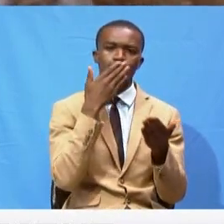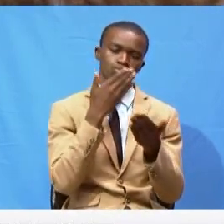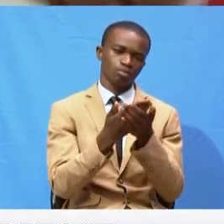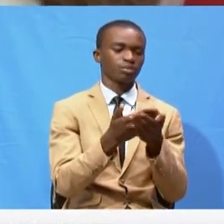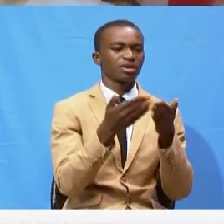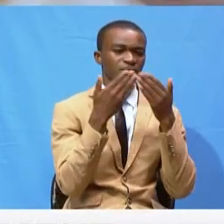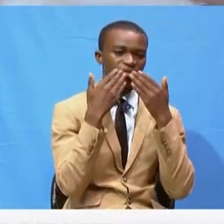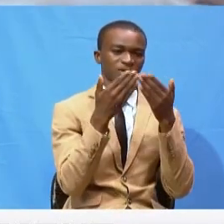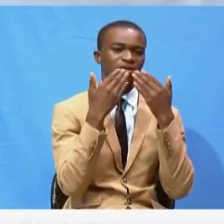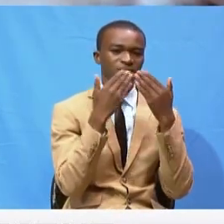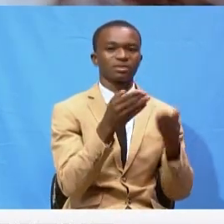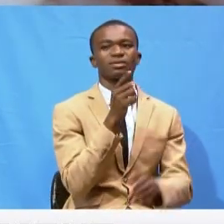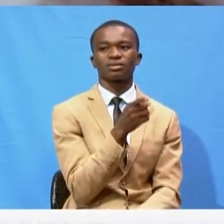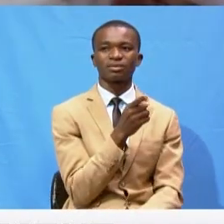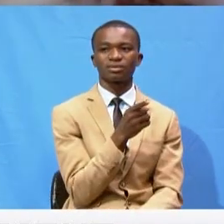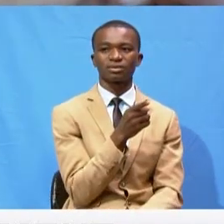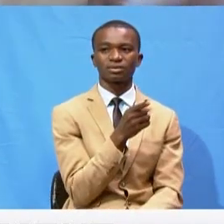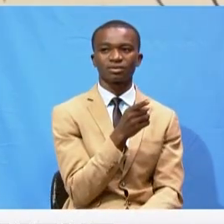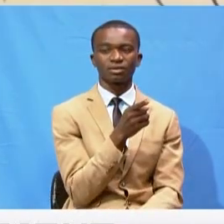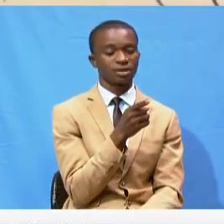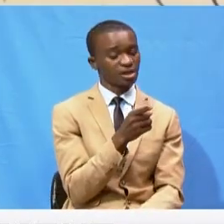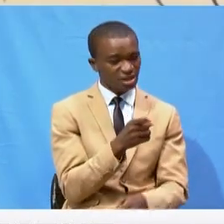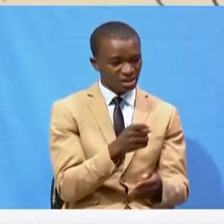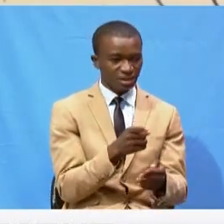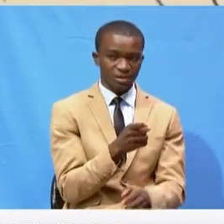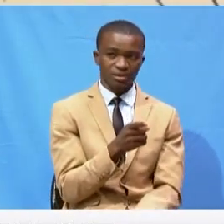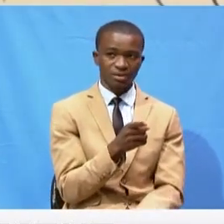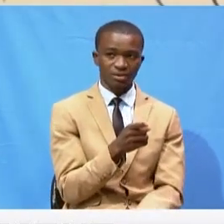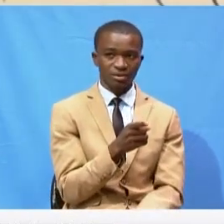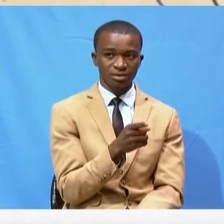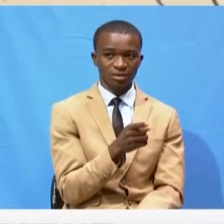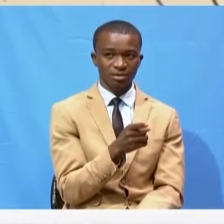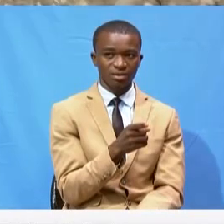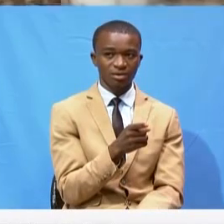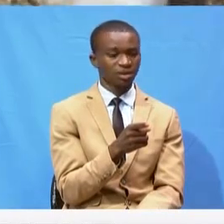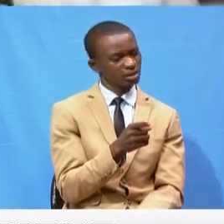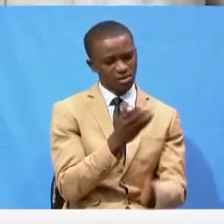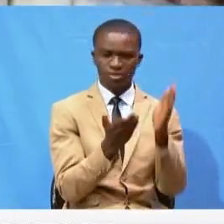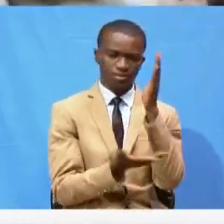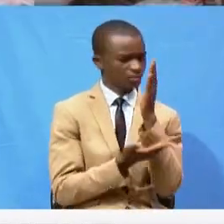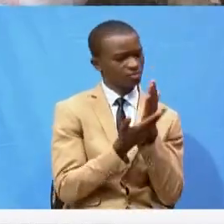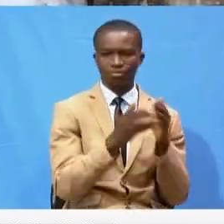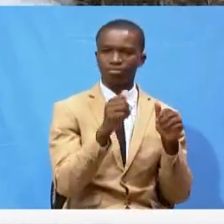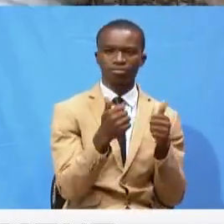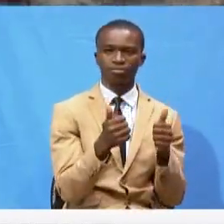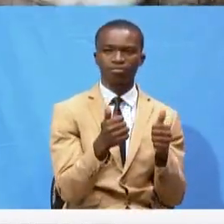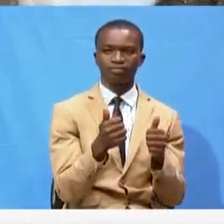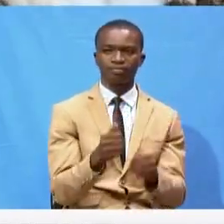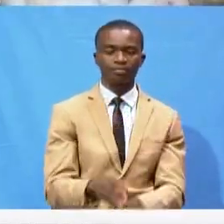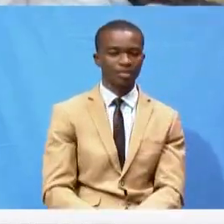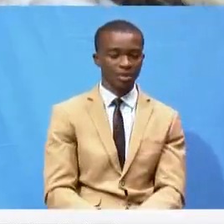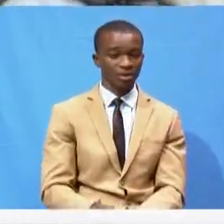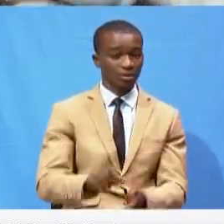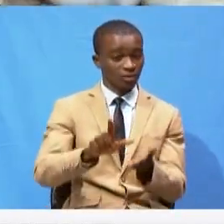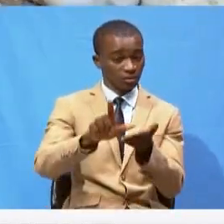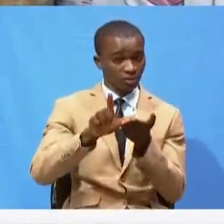it's not a big family you have, but you've been able to at least get by. With the prudent utilization of the loan